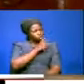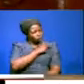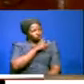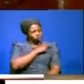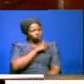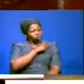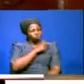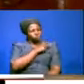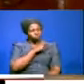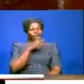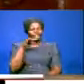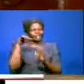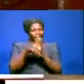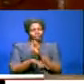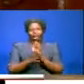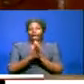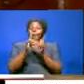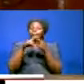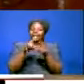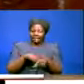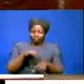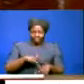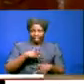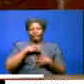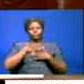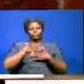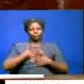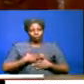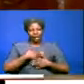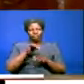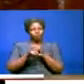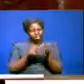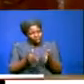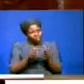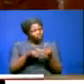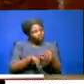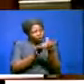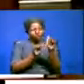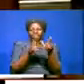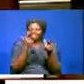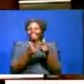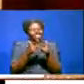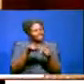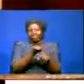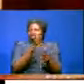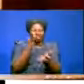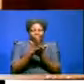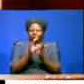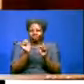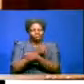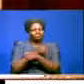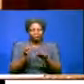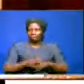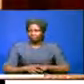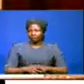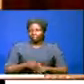do. But once he was convinced about the direction to take, there was no stopping him. He was firm